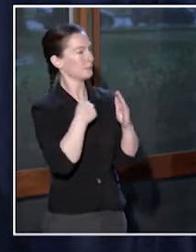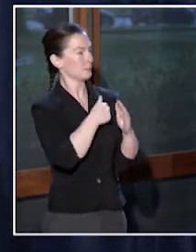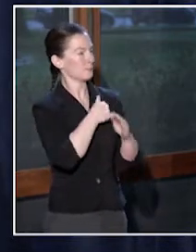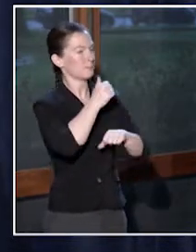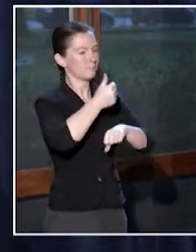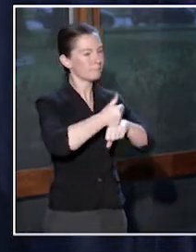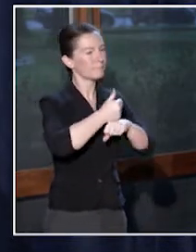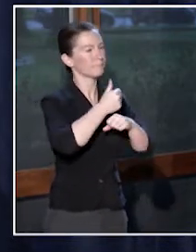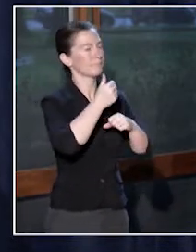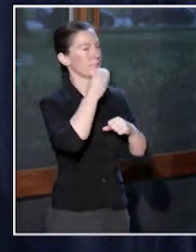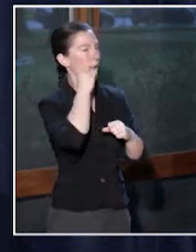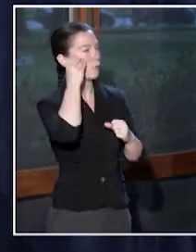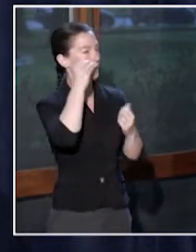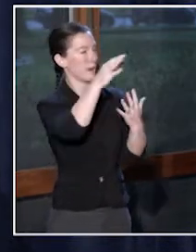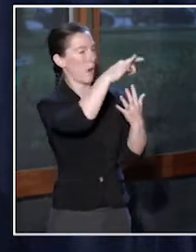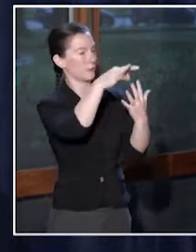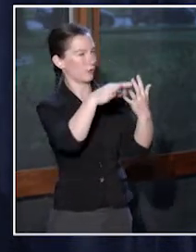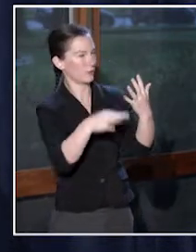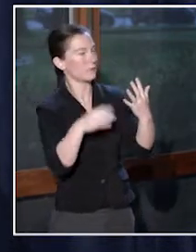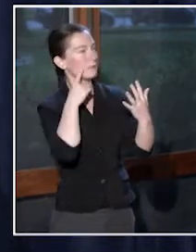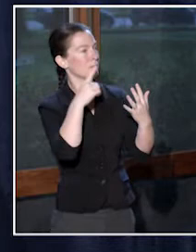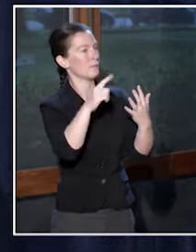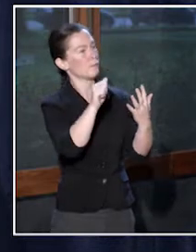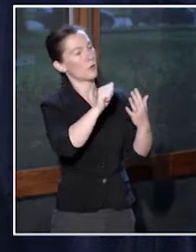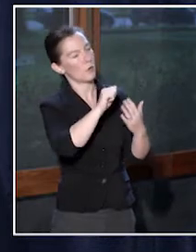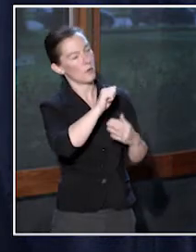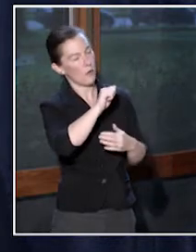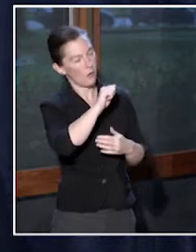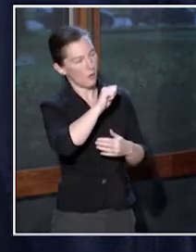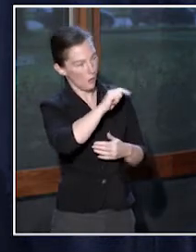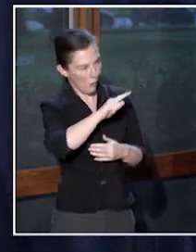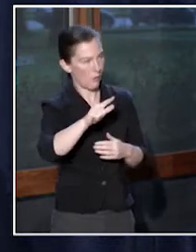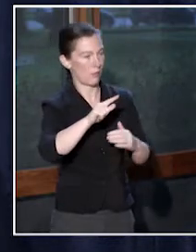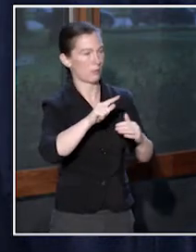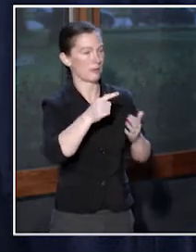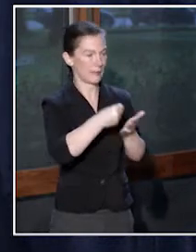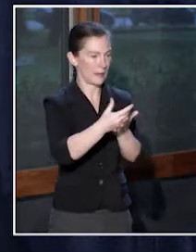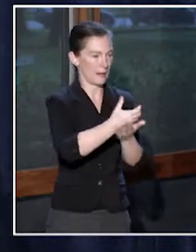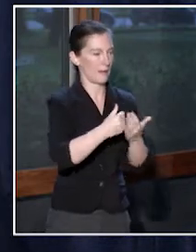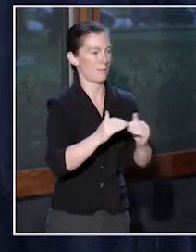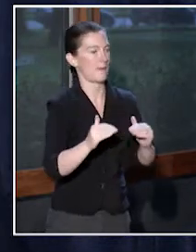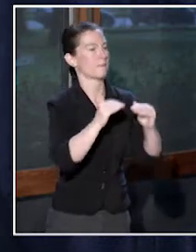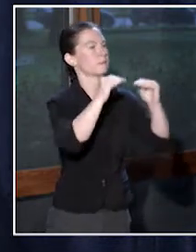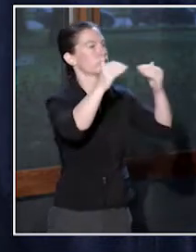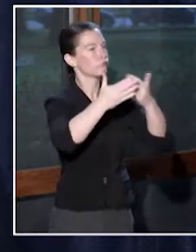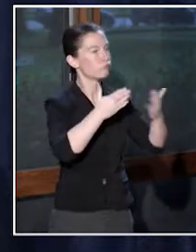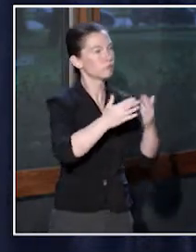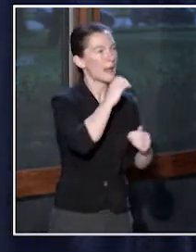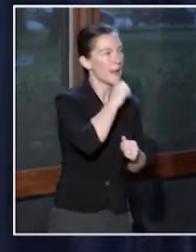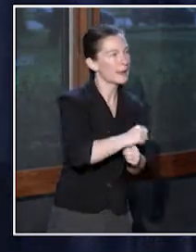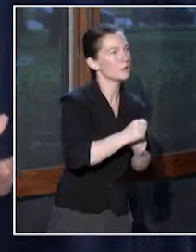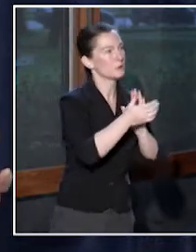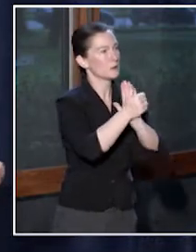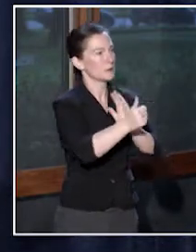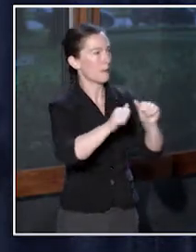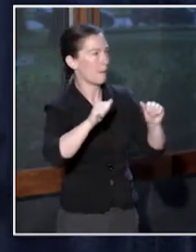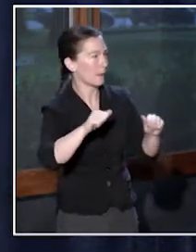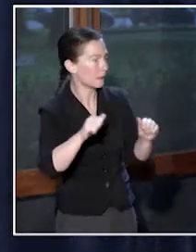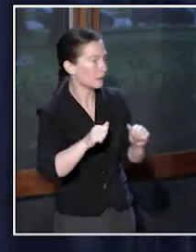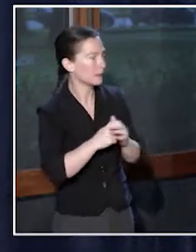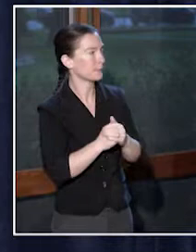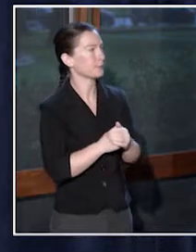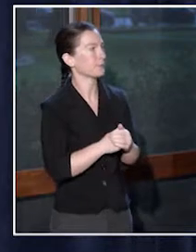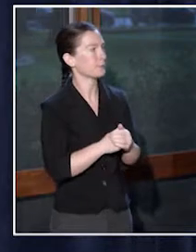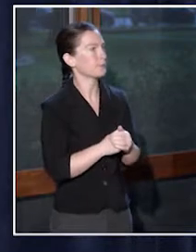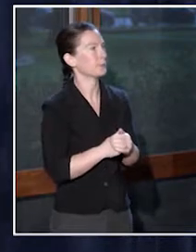at every income level for people of all ages and all abilities. This is going to continue to be